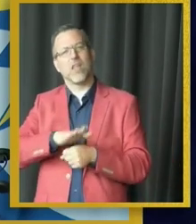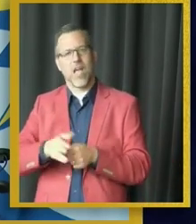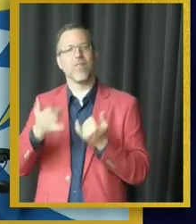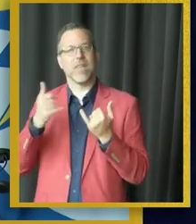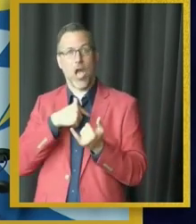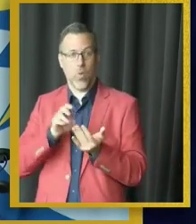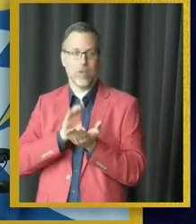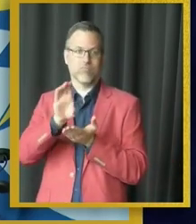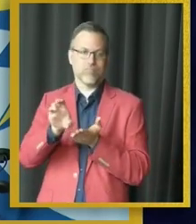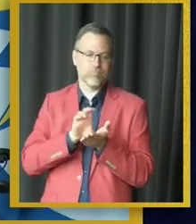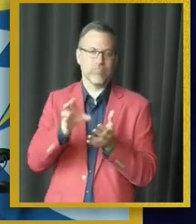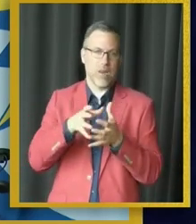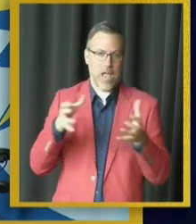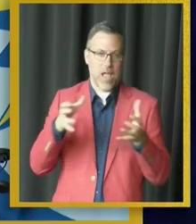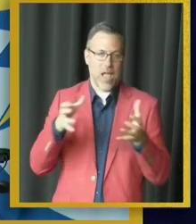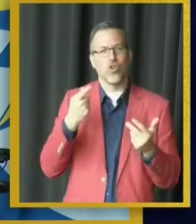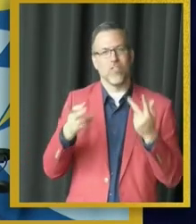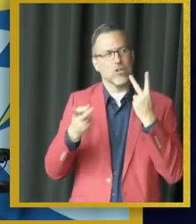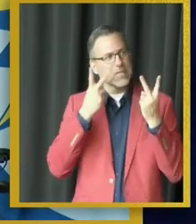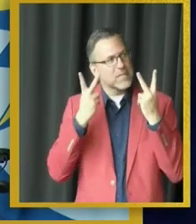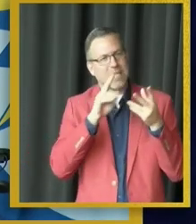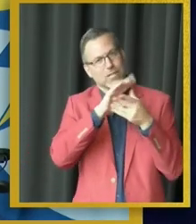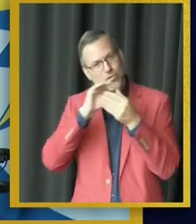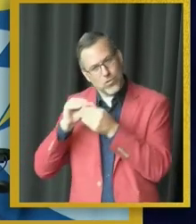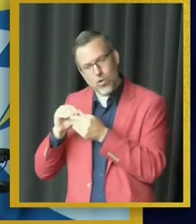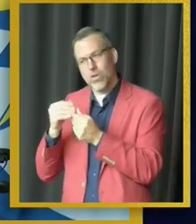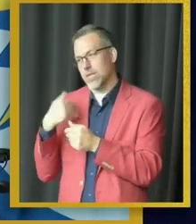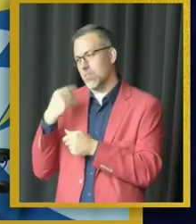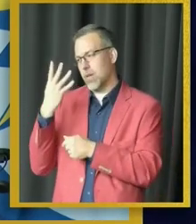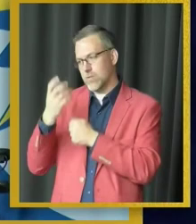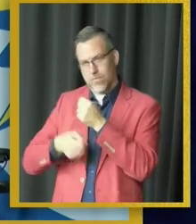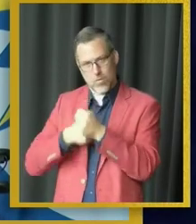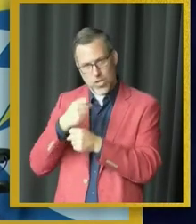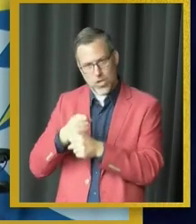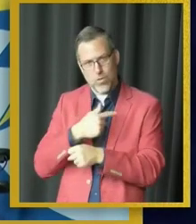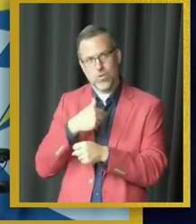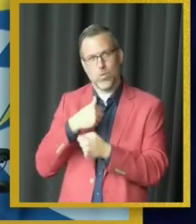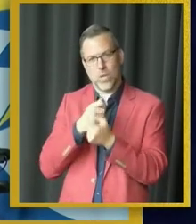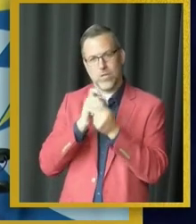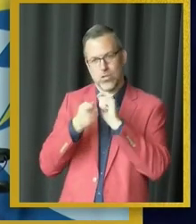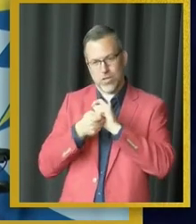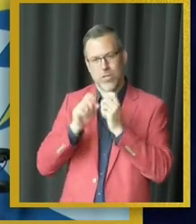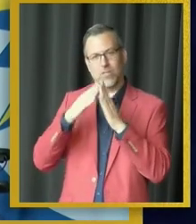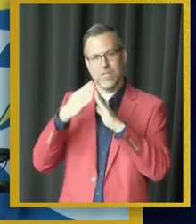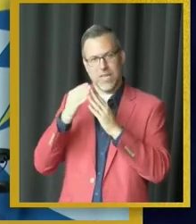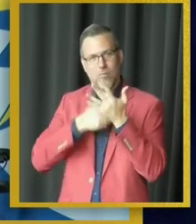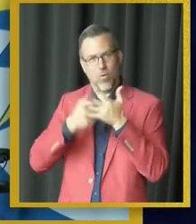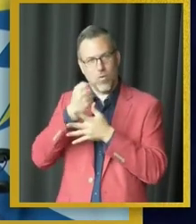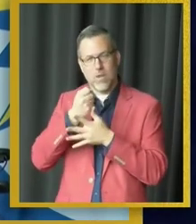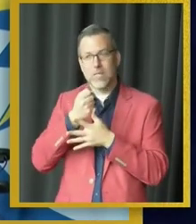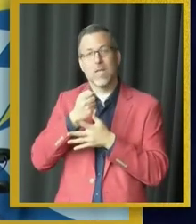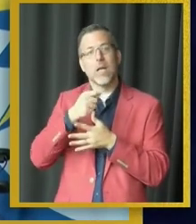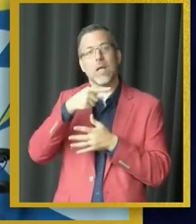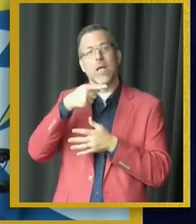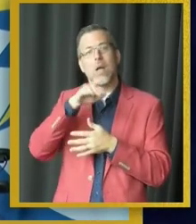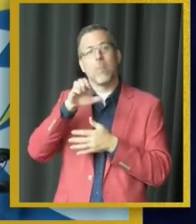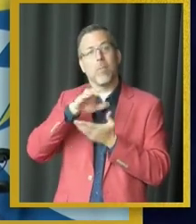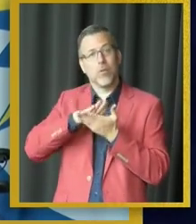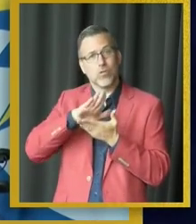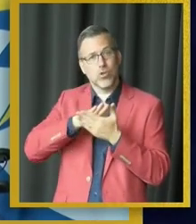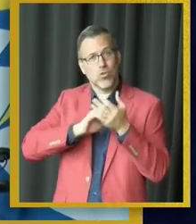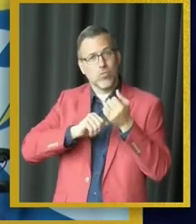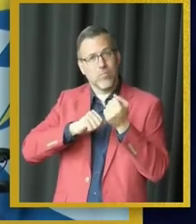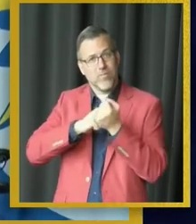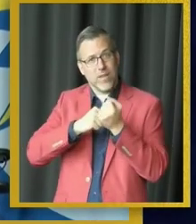And you've heard powerful examples and how just 4 years we've reset city priorities. Public school funding per student is